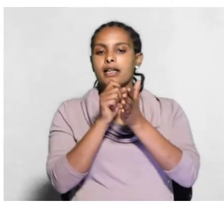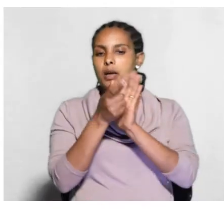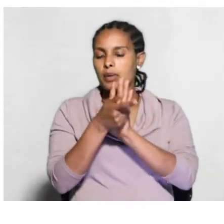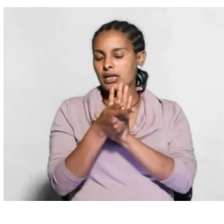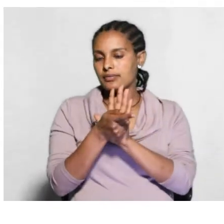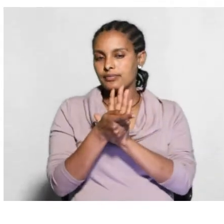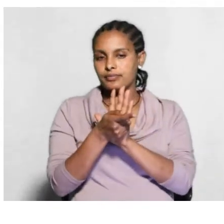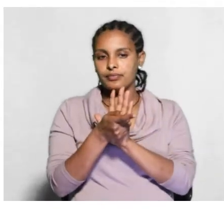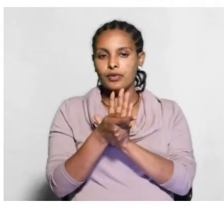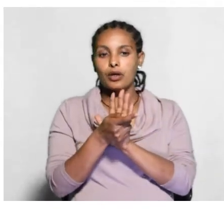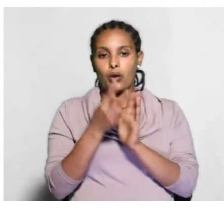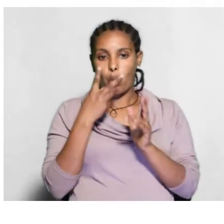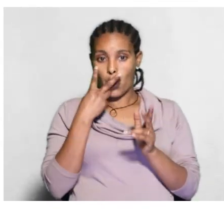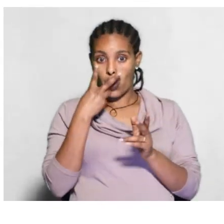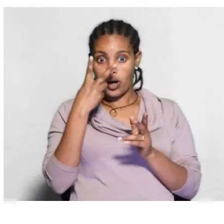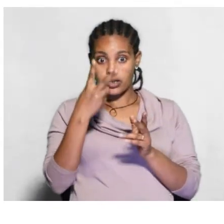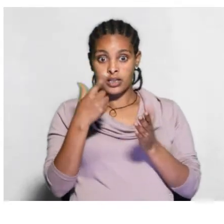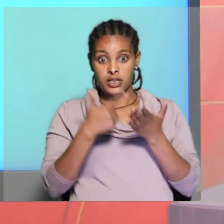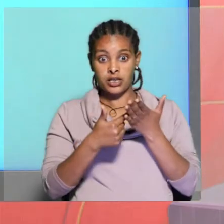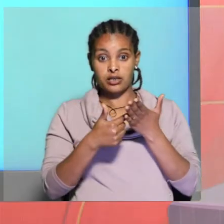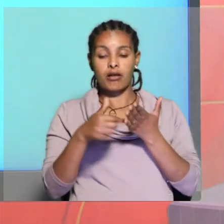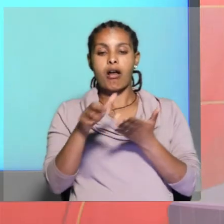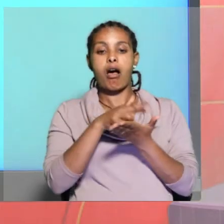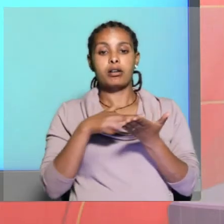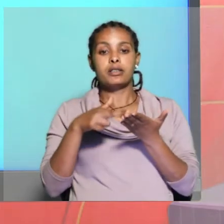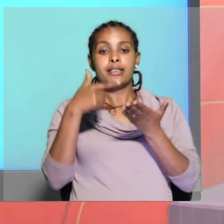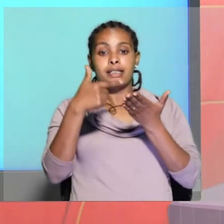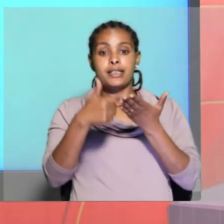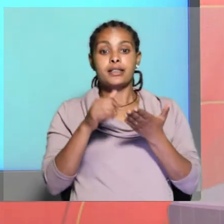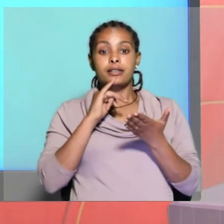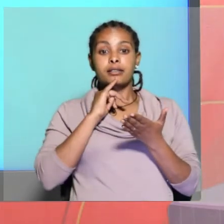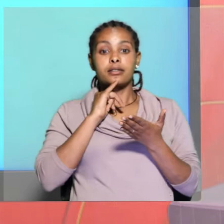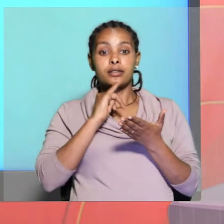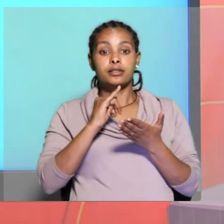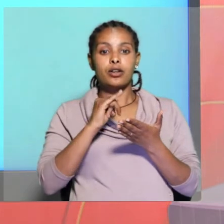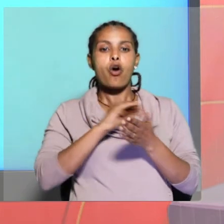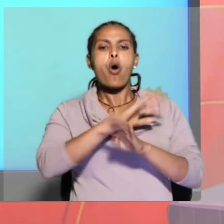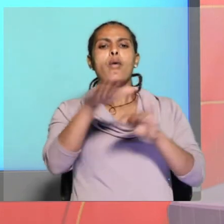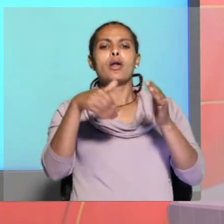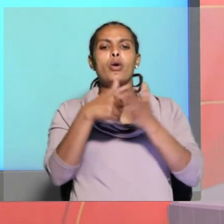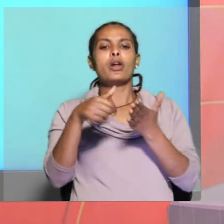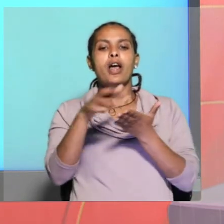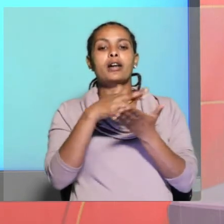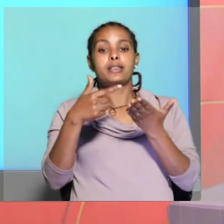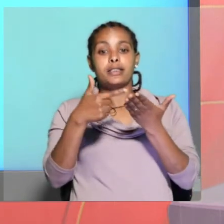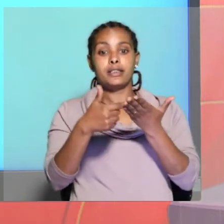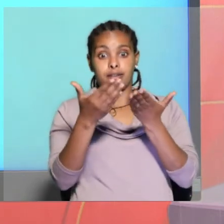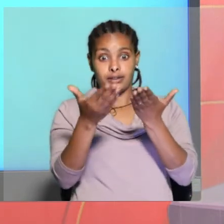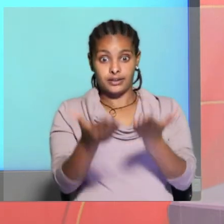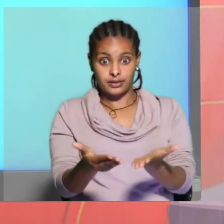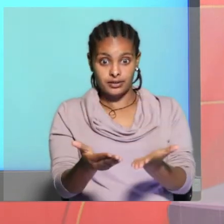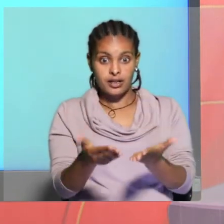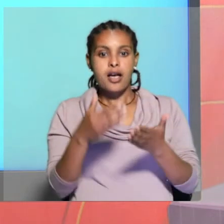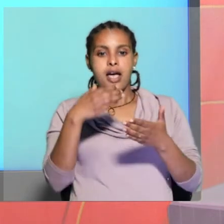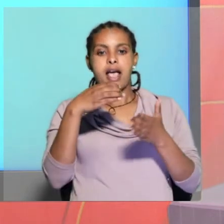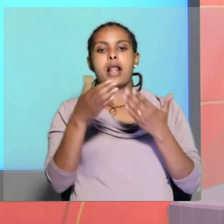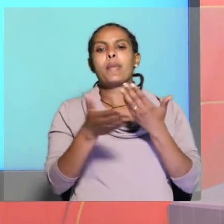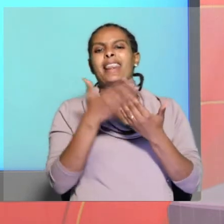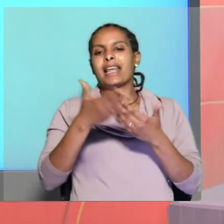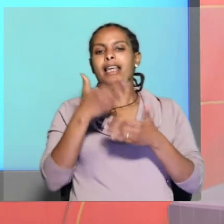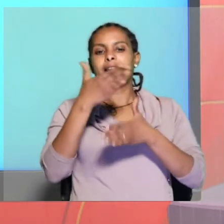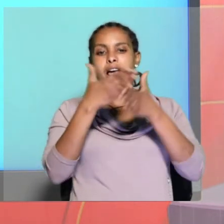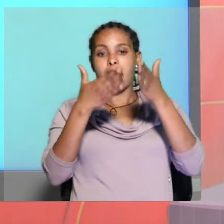Example, look at this reaction. This is overall reaction of these elementary